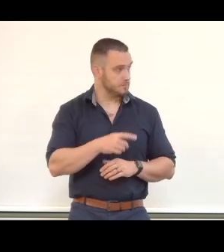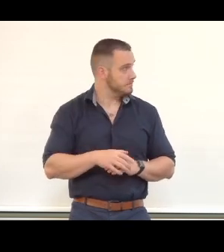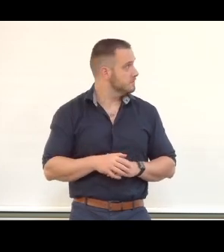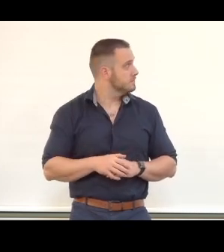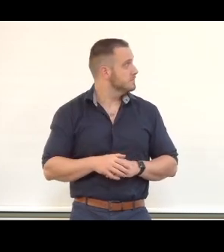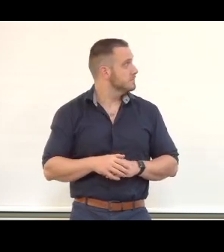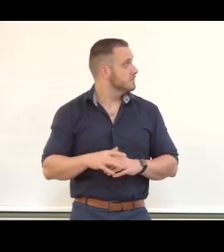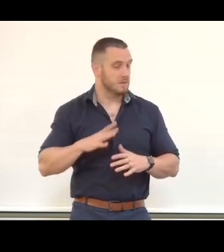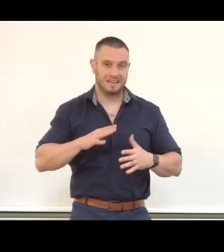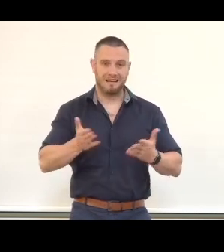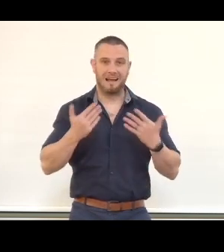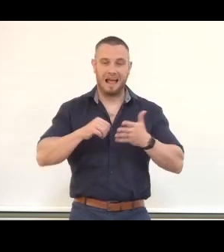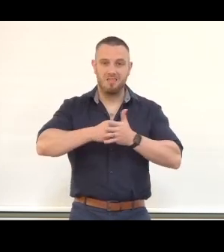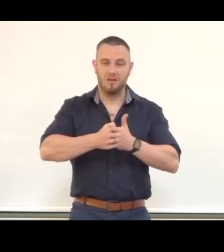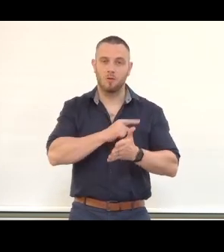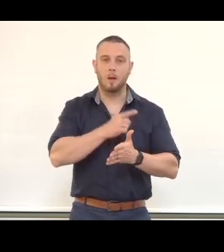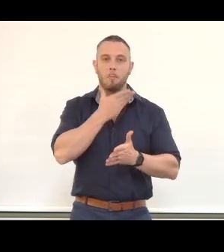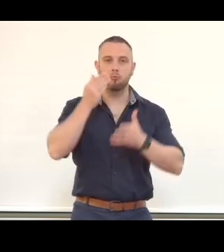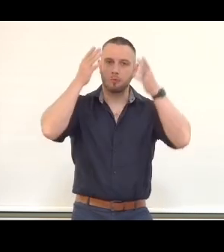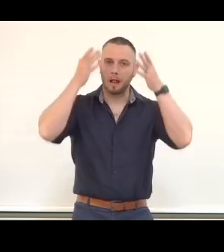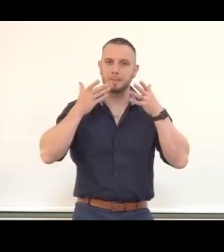posing in front of the airlock, that's why he has no helmet on.